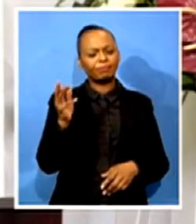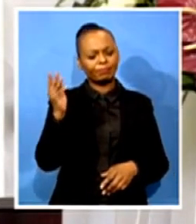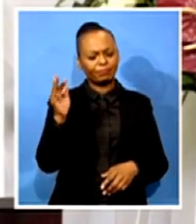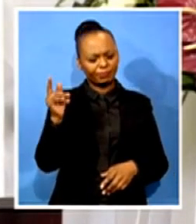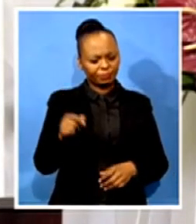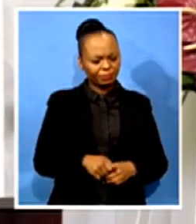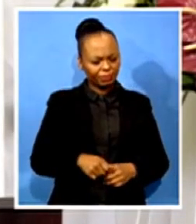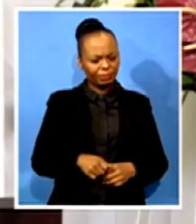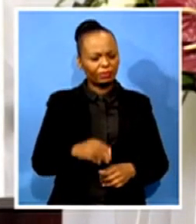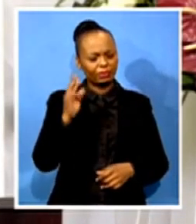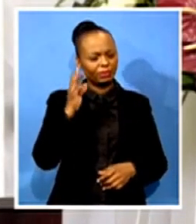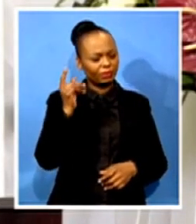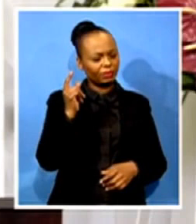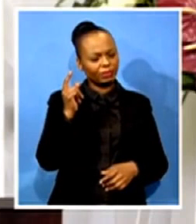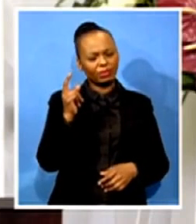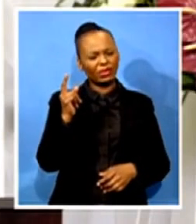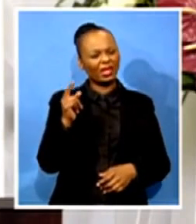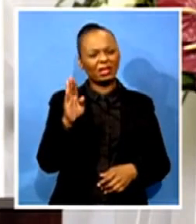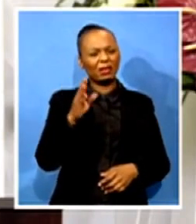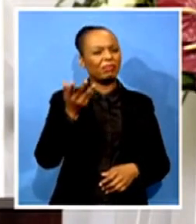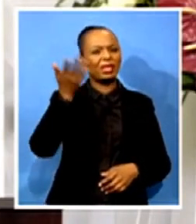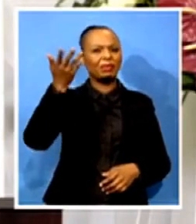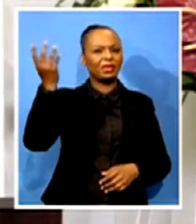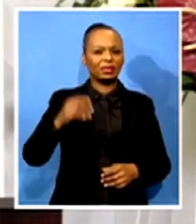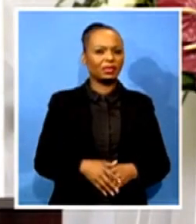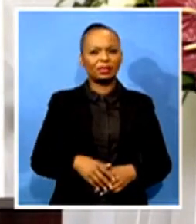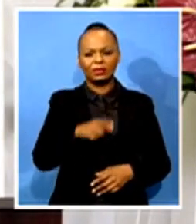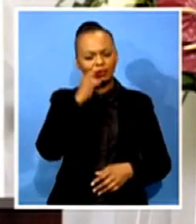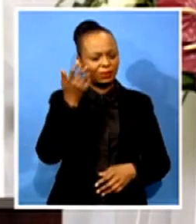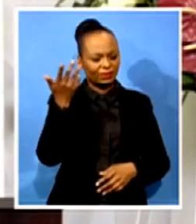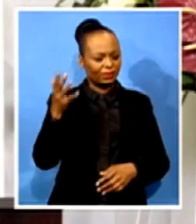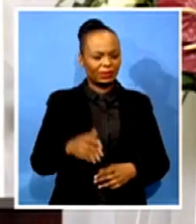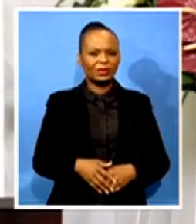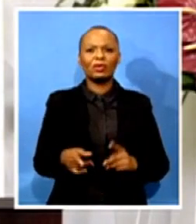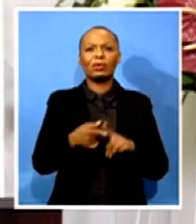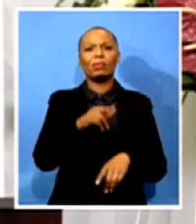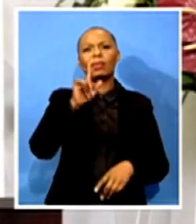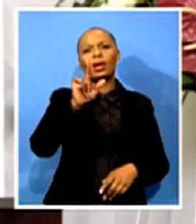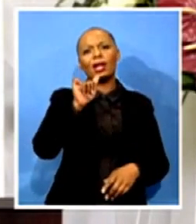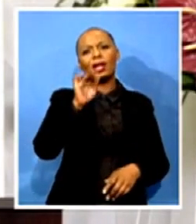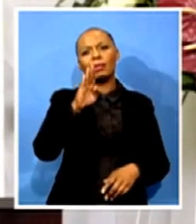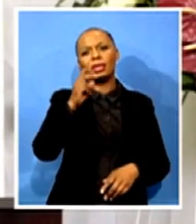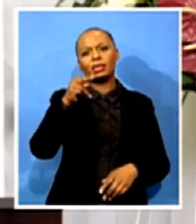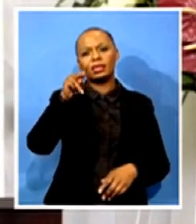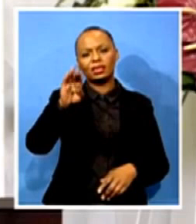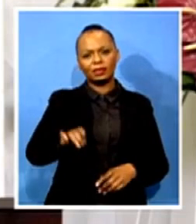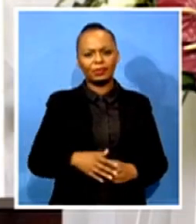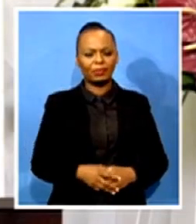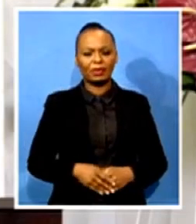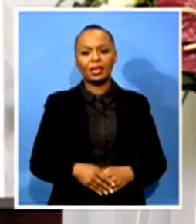Banbani was Lamontville. So to mention just organizations that we became involved with,